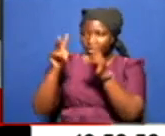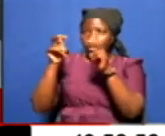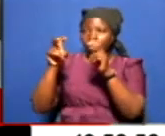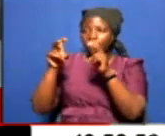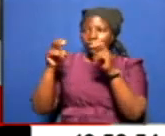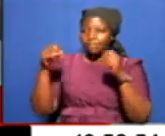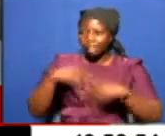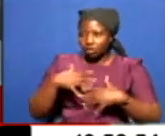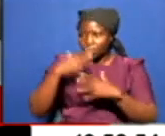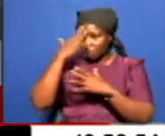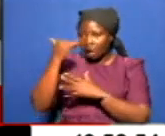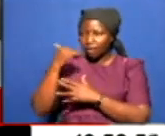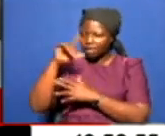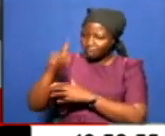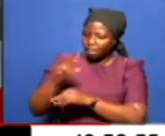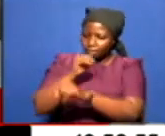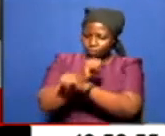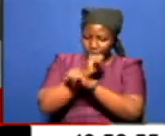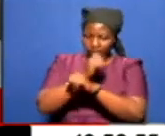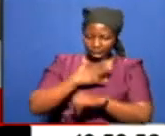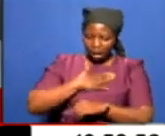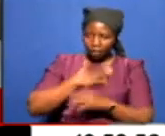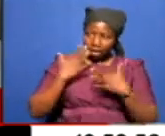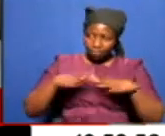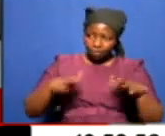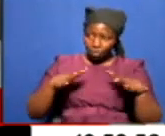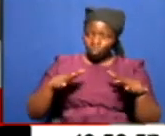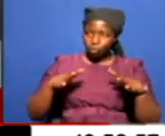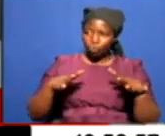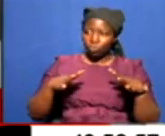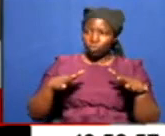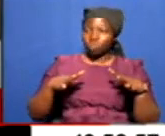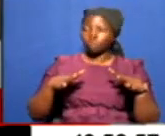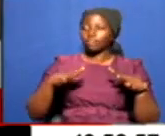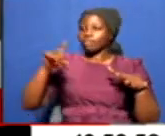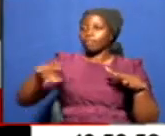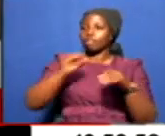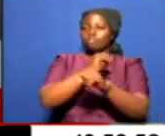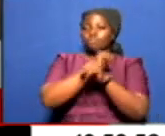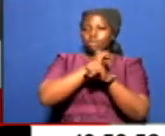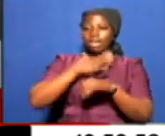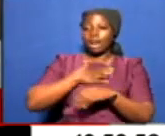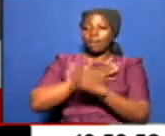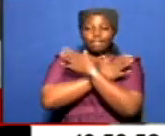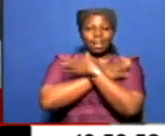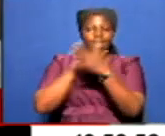because we have to protect our citizens and our friends who are in Kenya. And